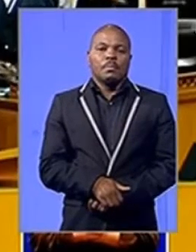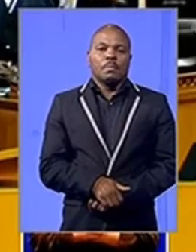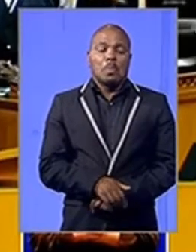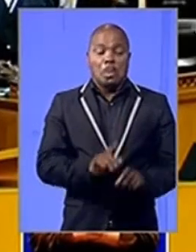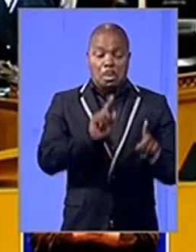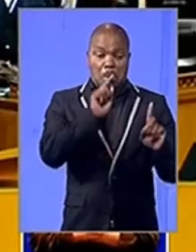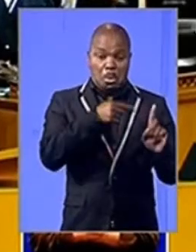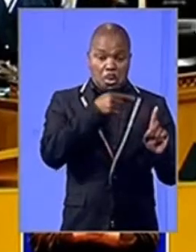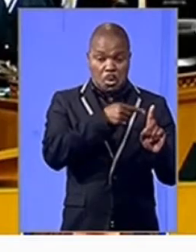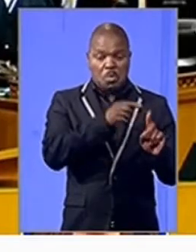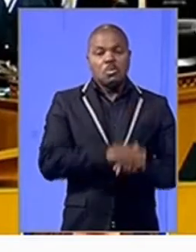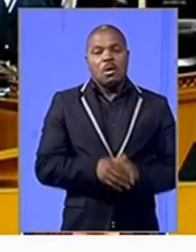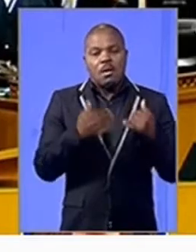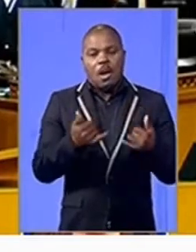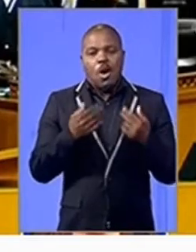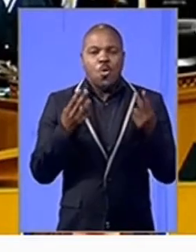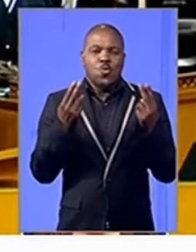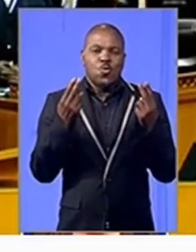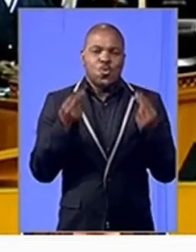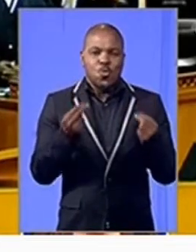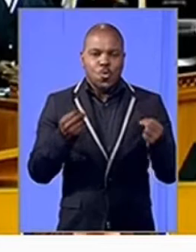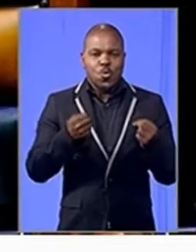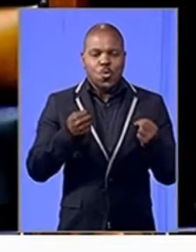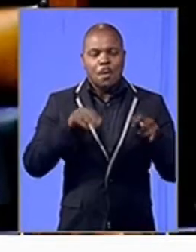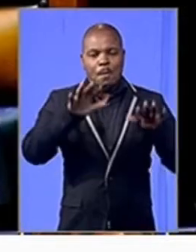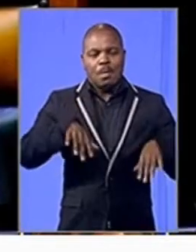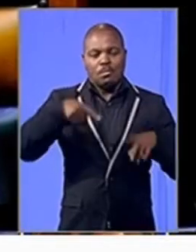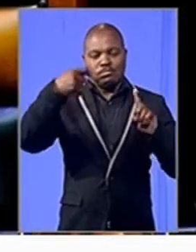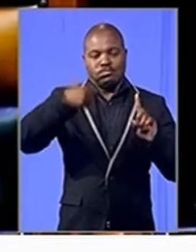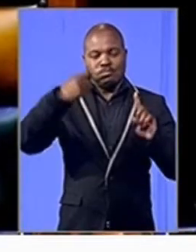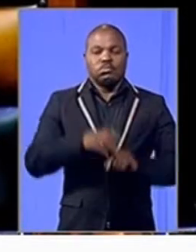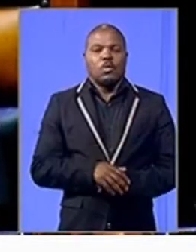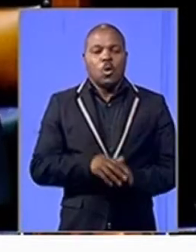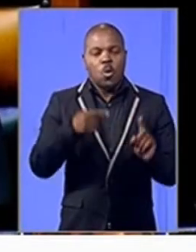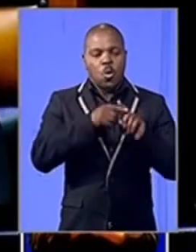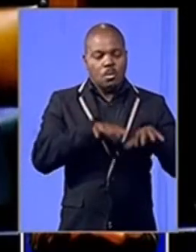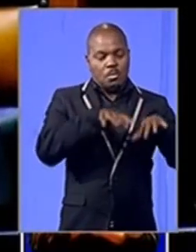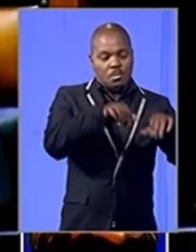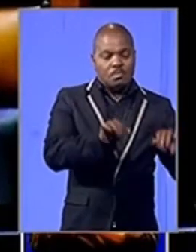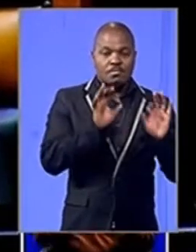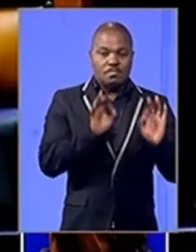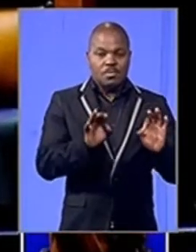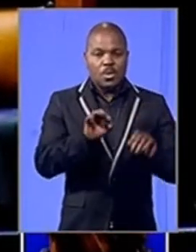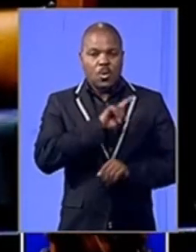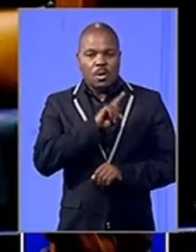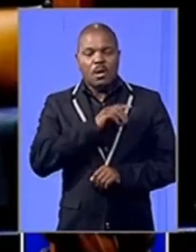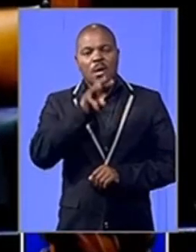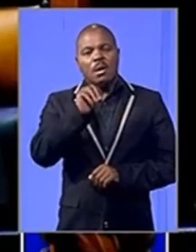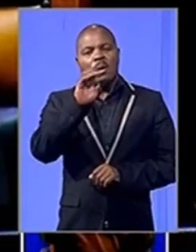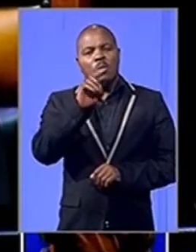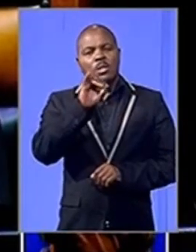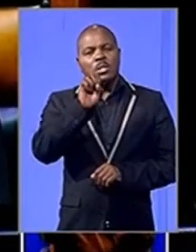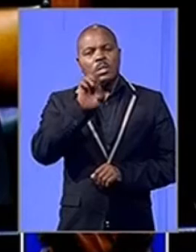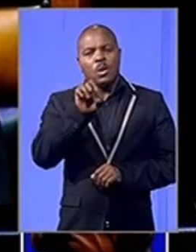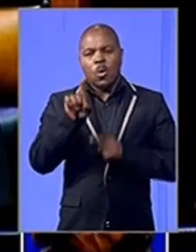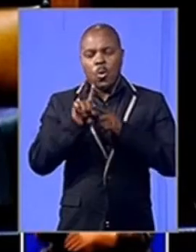Nosiviwe Mapisa-Nqakula jwale ke motsamaisi motjha wa dipuisano palamenteng. Mme o nka marapo semmuso ho Thandi Modise eo seng e le